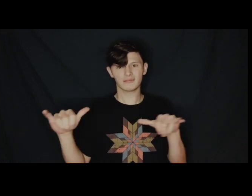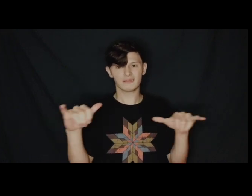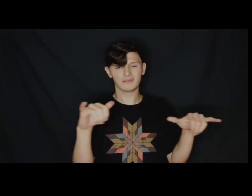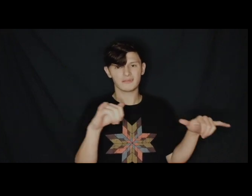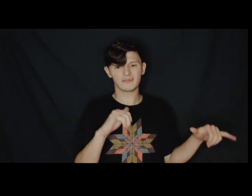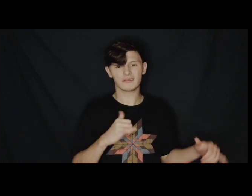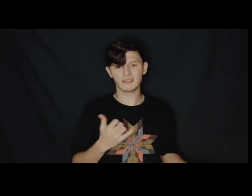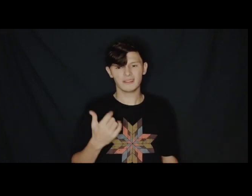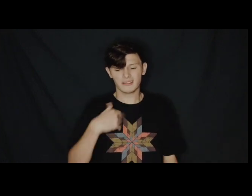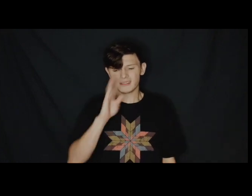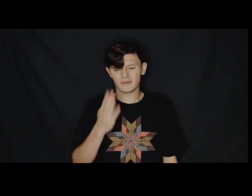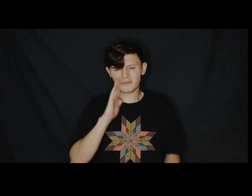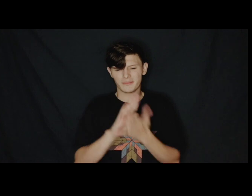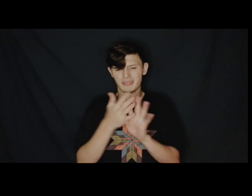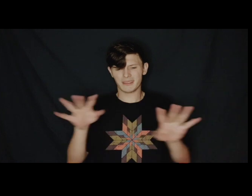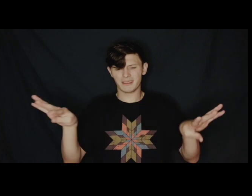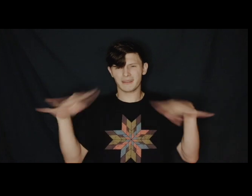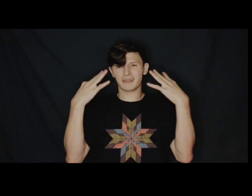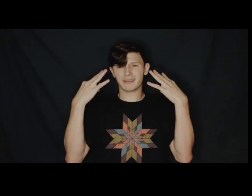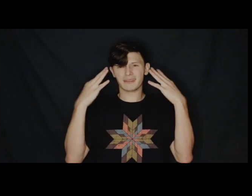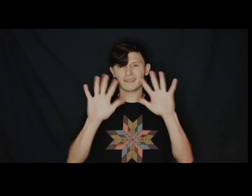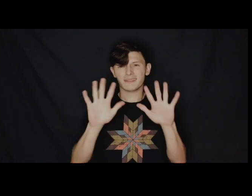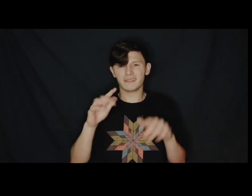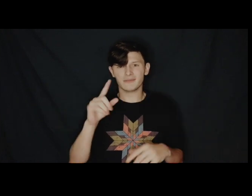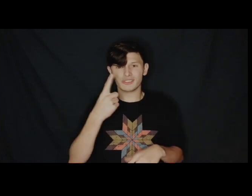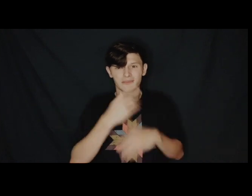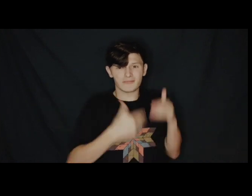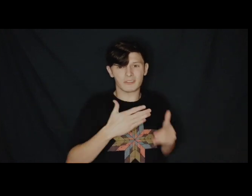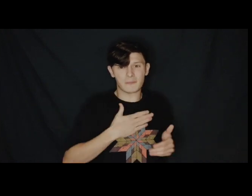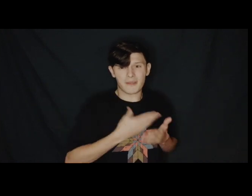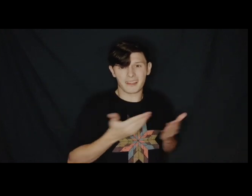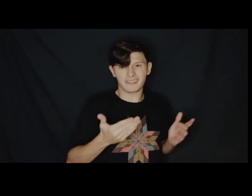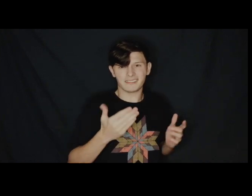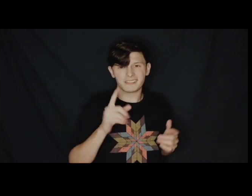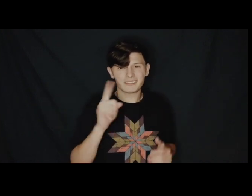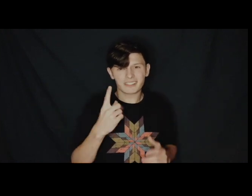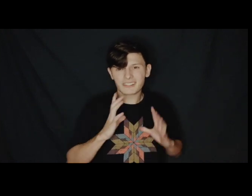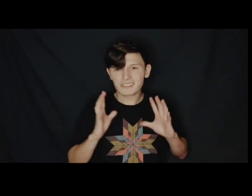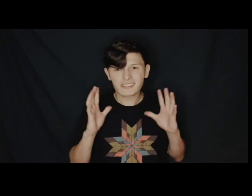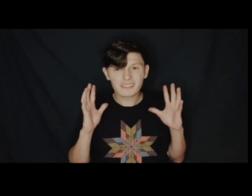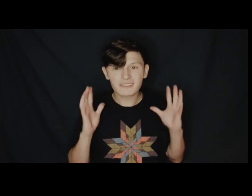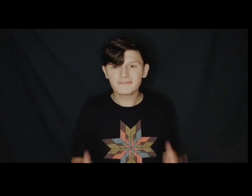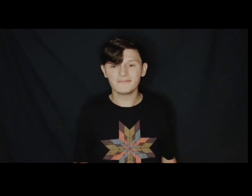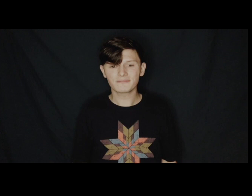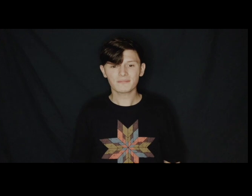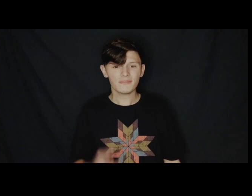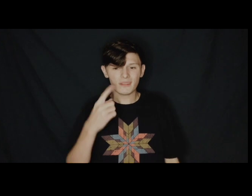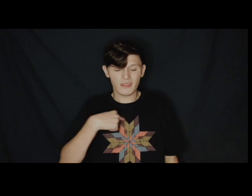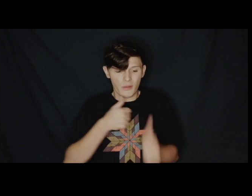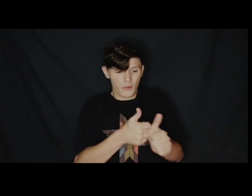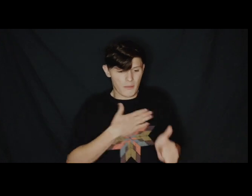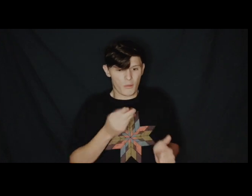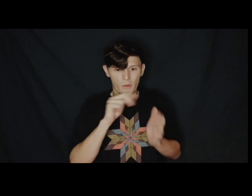the line. I'll never be Rob De Niro. For me, Joe Pesci is fine, and so